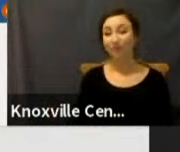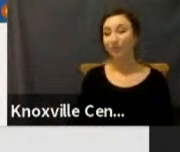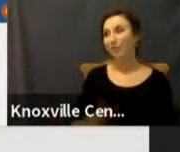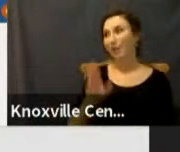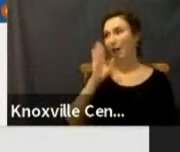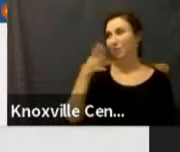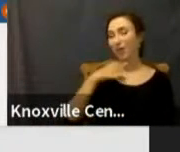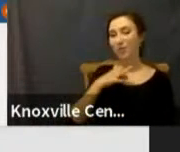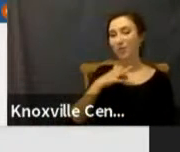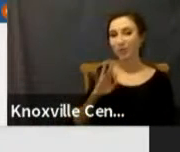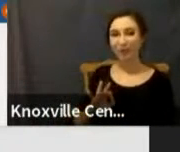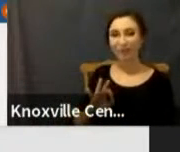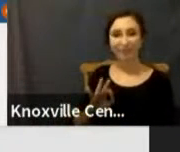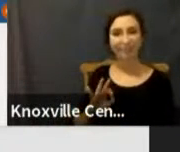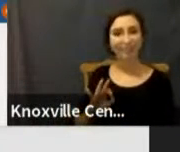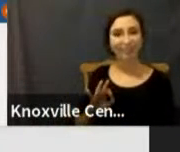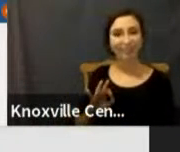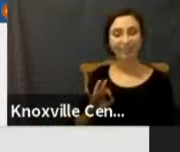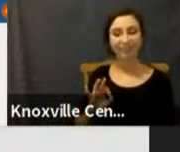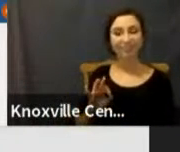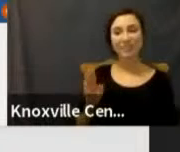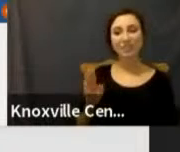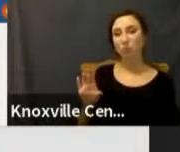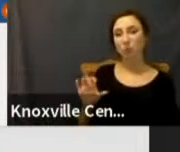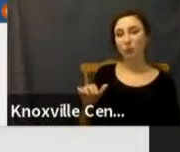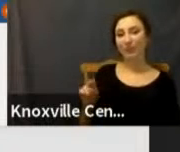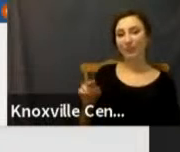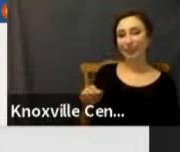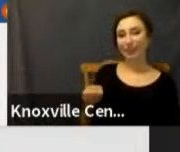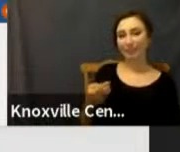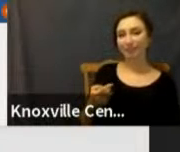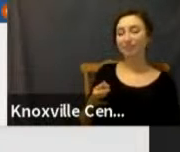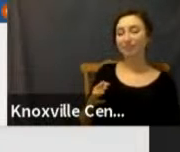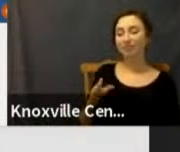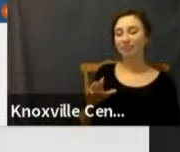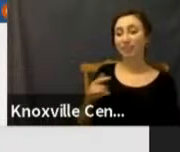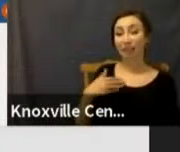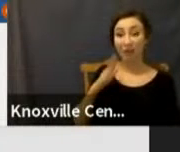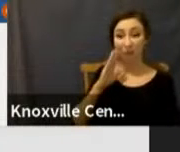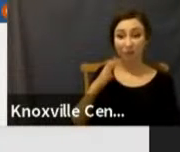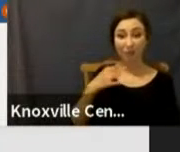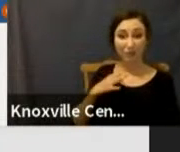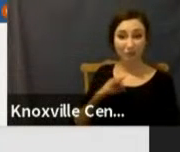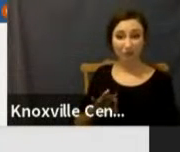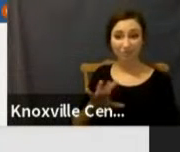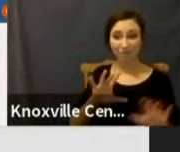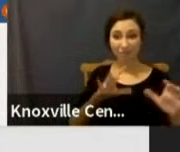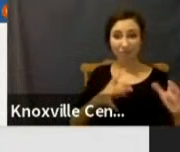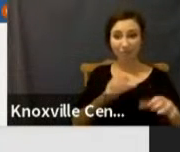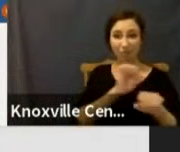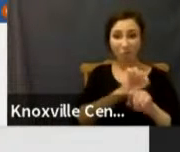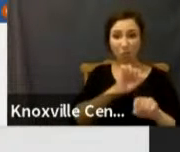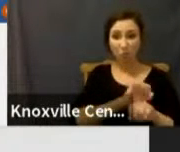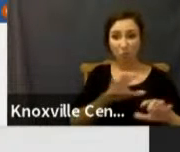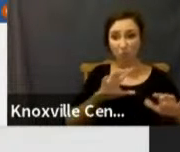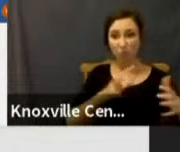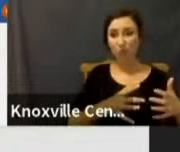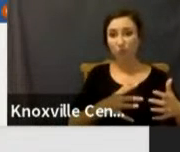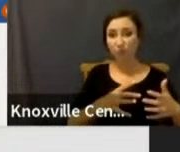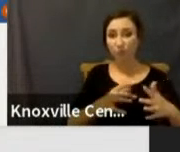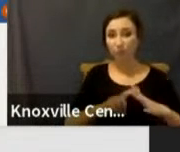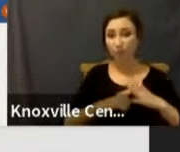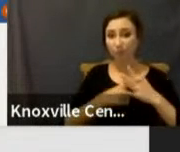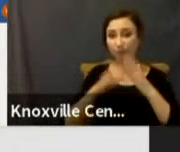to the task force that was initially working on creating plans for our